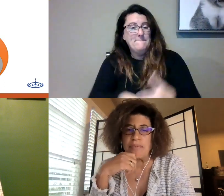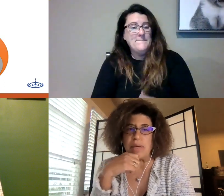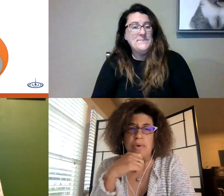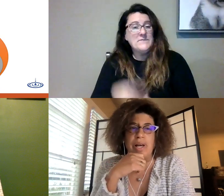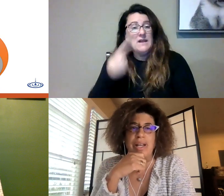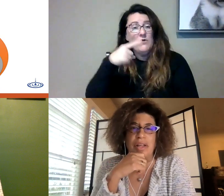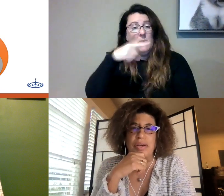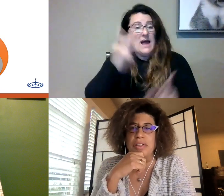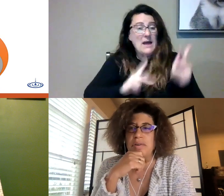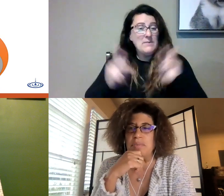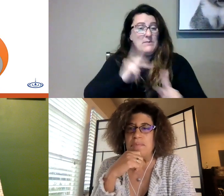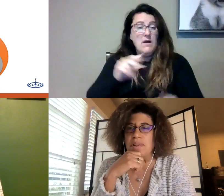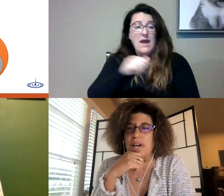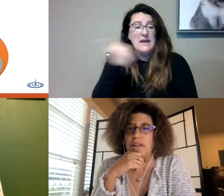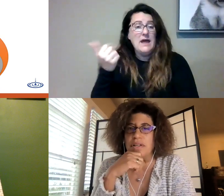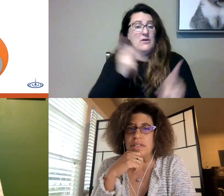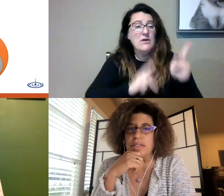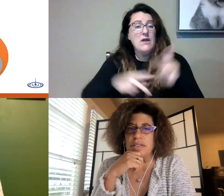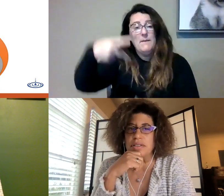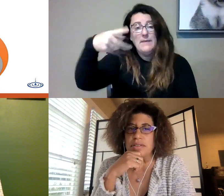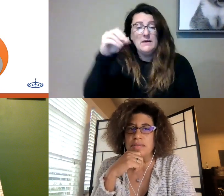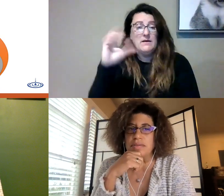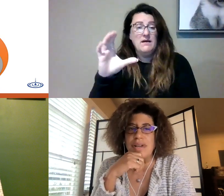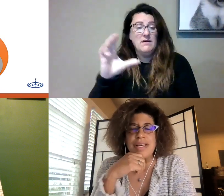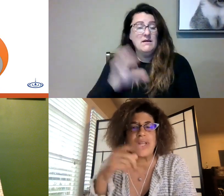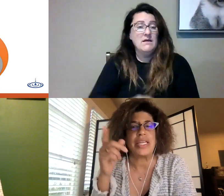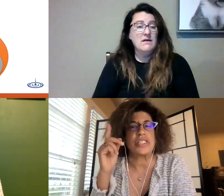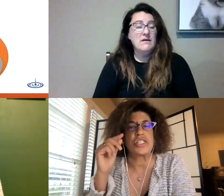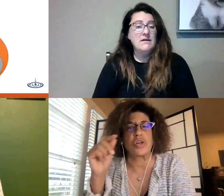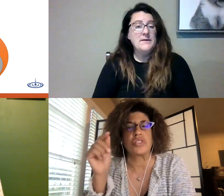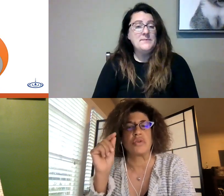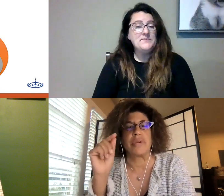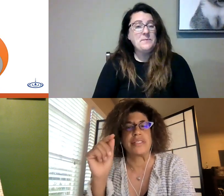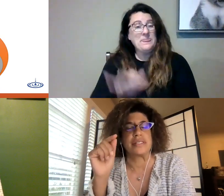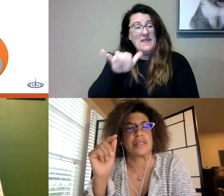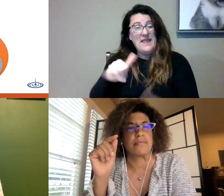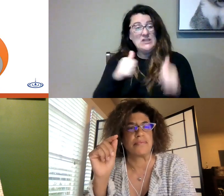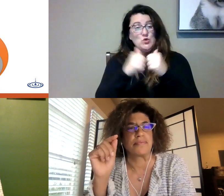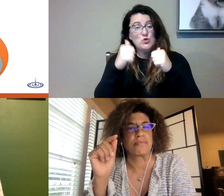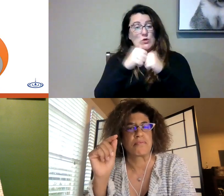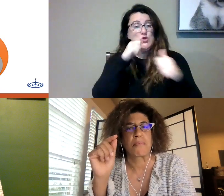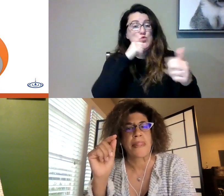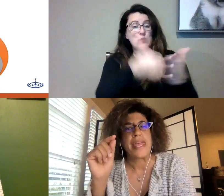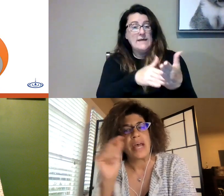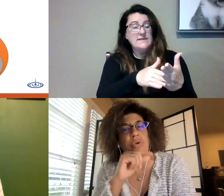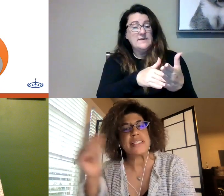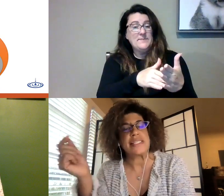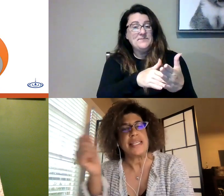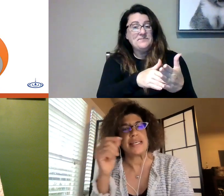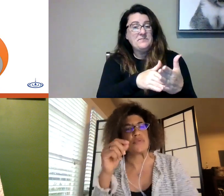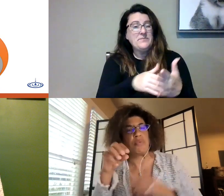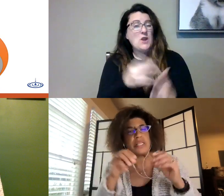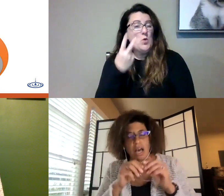for Black people and other people of color. So that is structural racism. And we